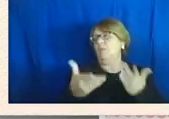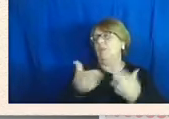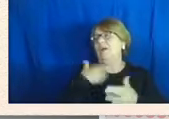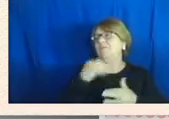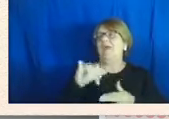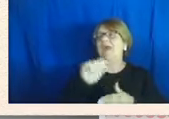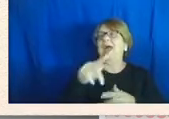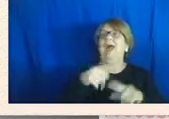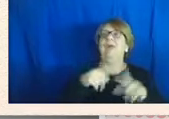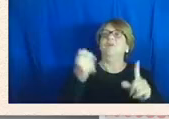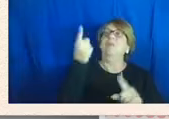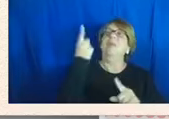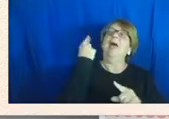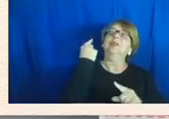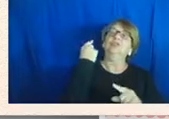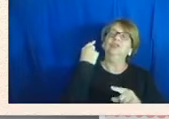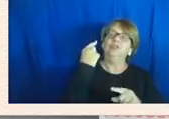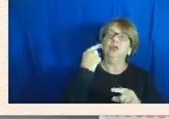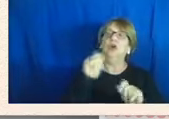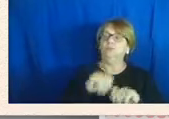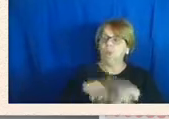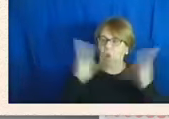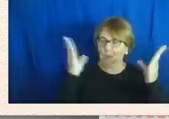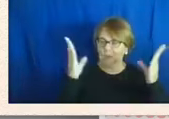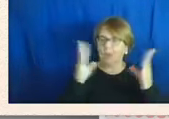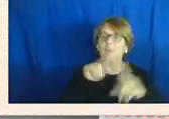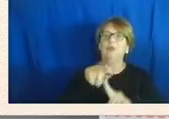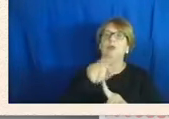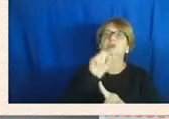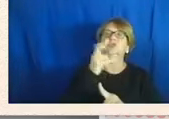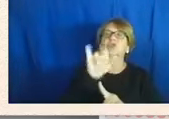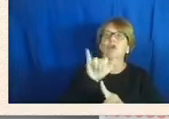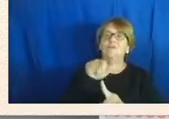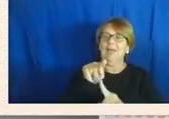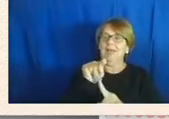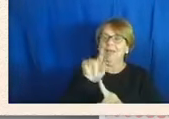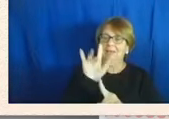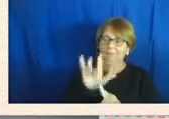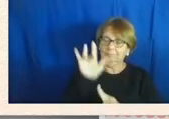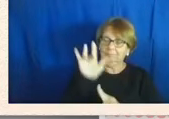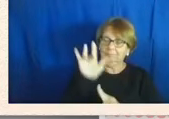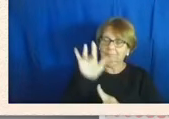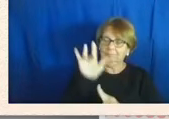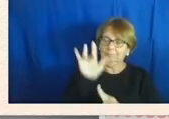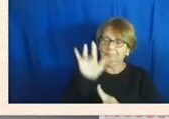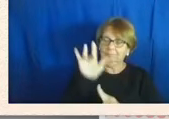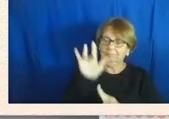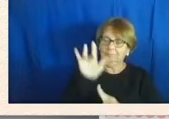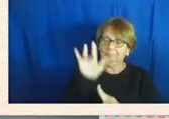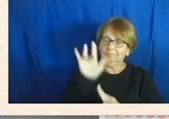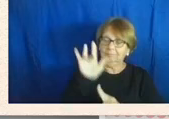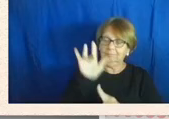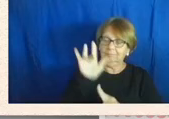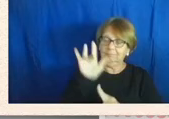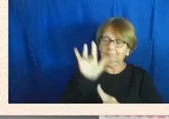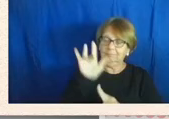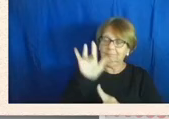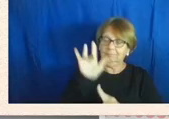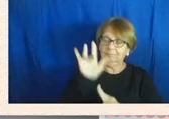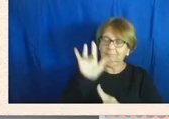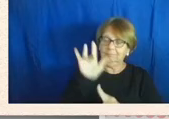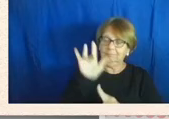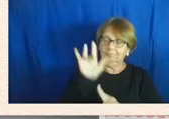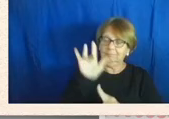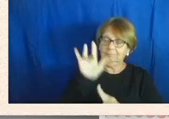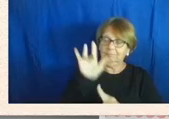go to that survey tab, and you can find both the report card and the pink card in there. Just remember to definitely give us your address so we can